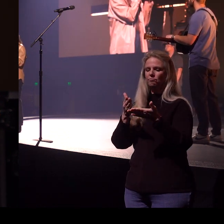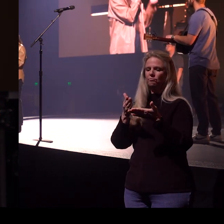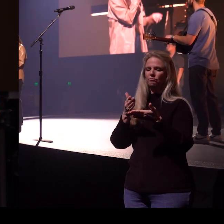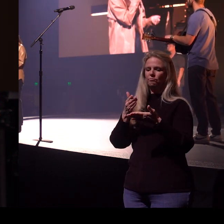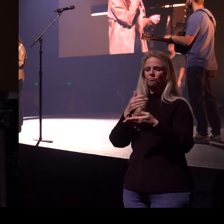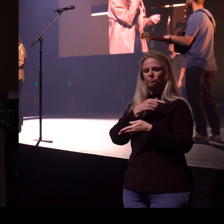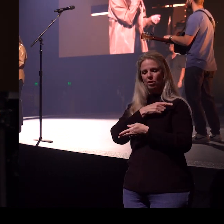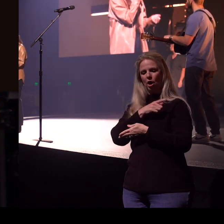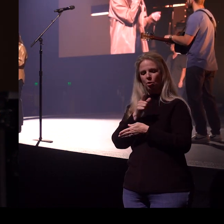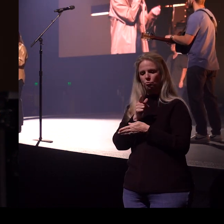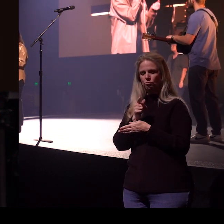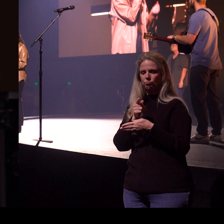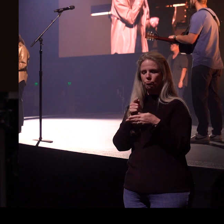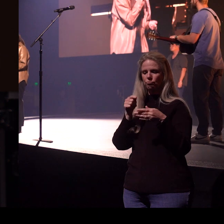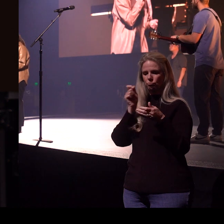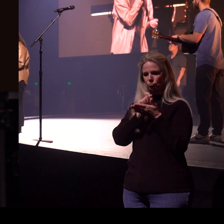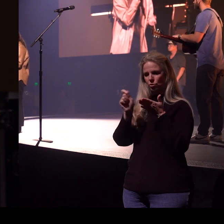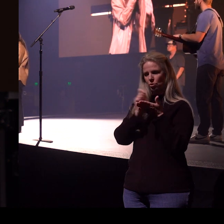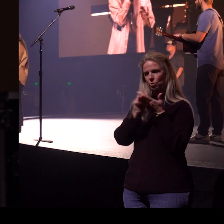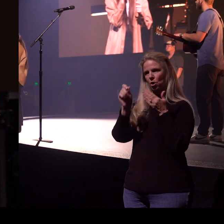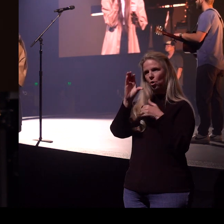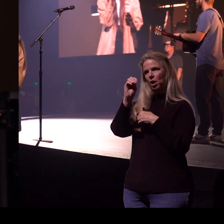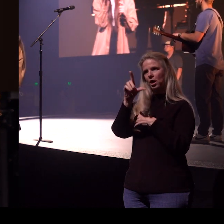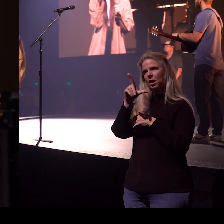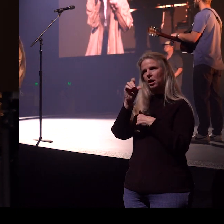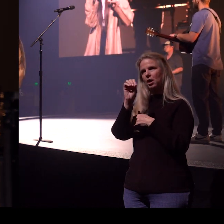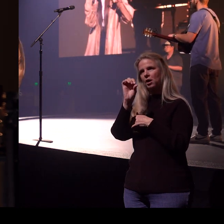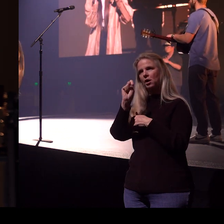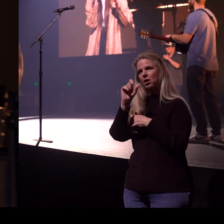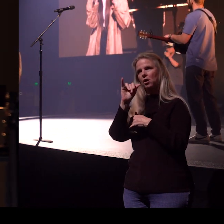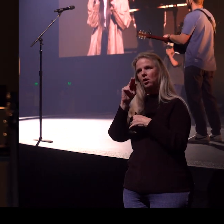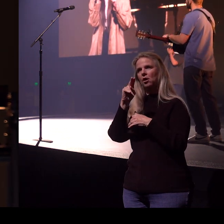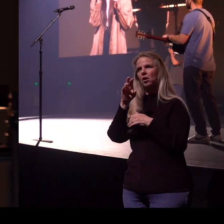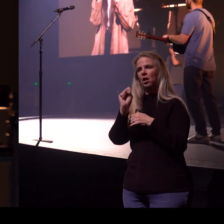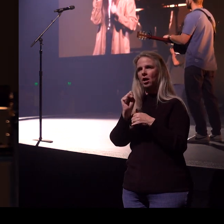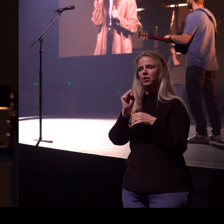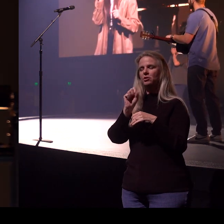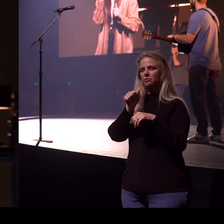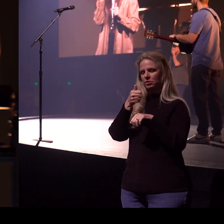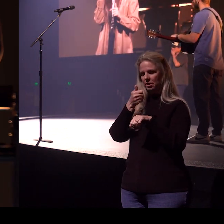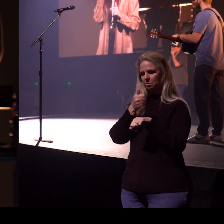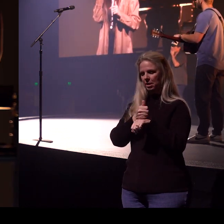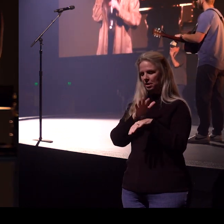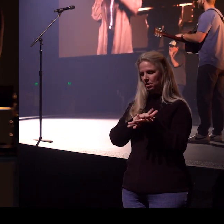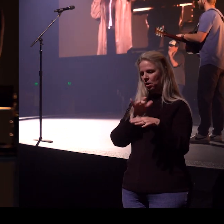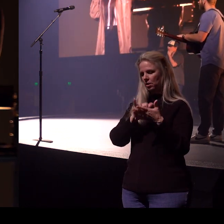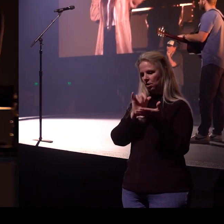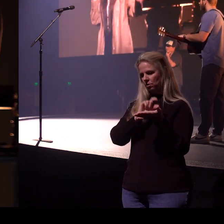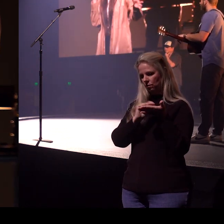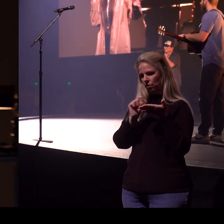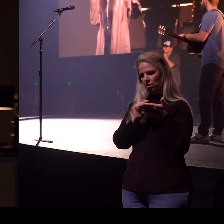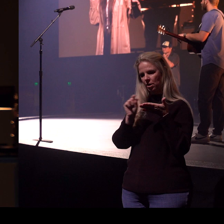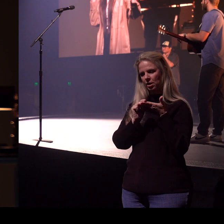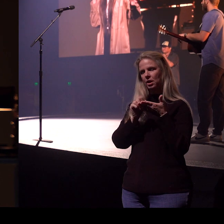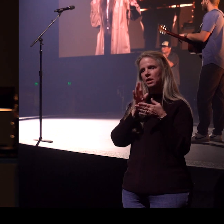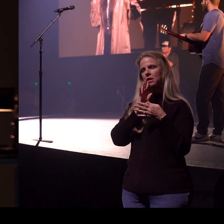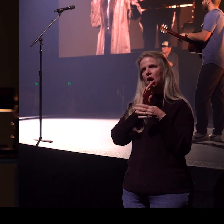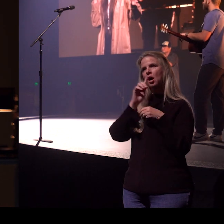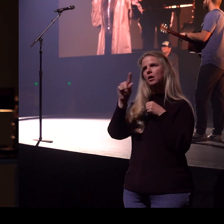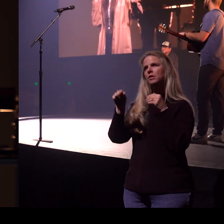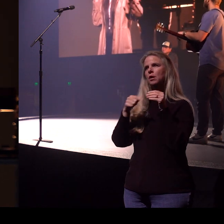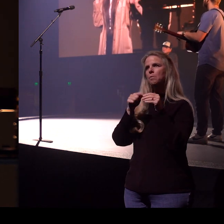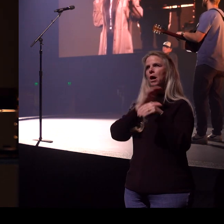was the book of Colossians in chapter 1, the back half that starts in verse 15, talks about the supremacy of